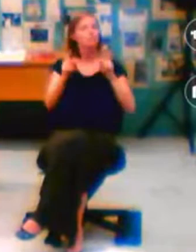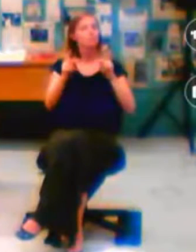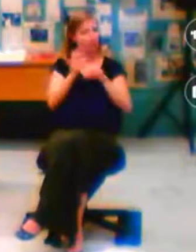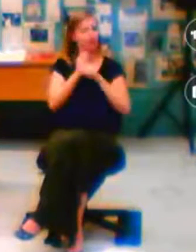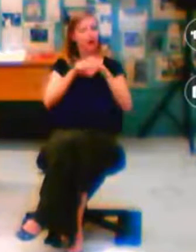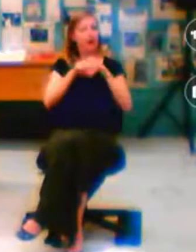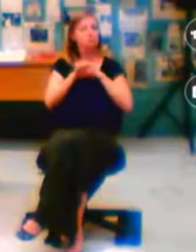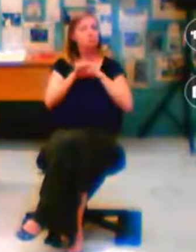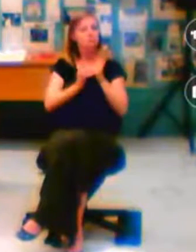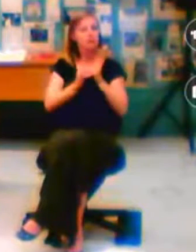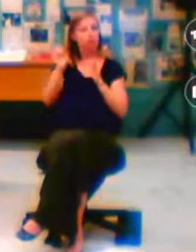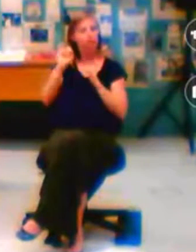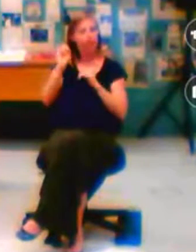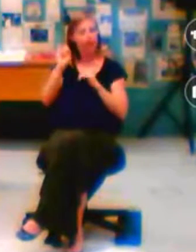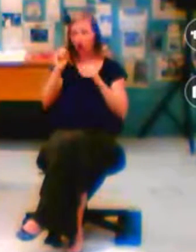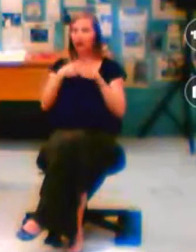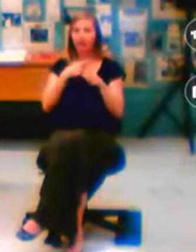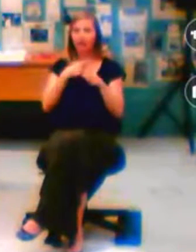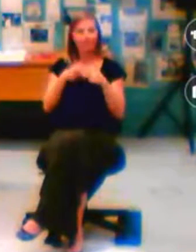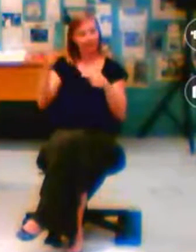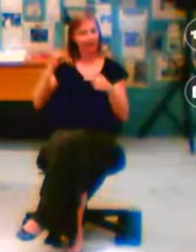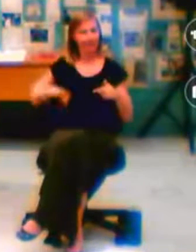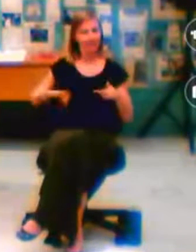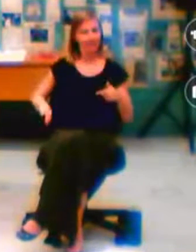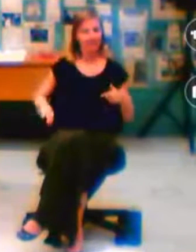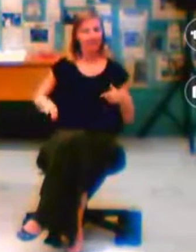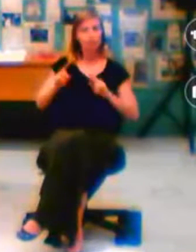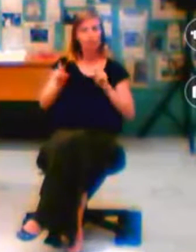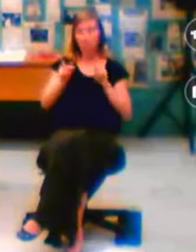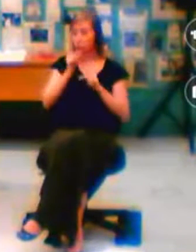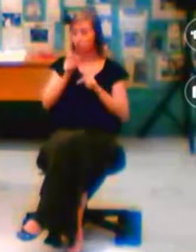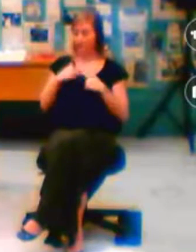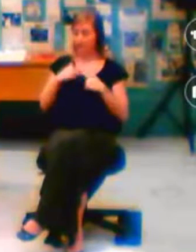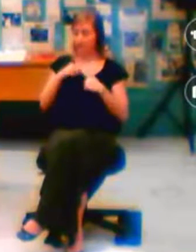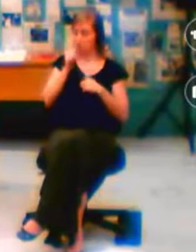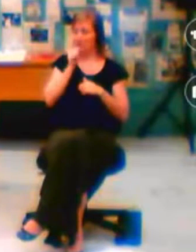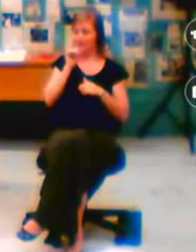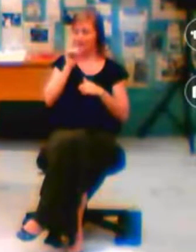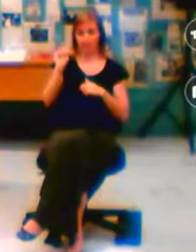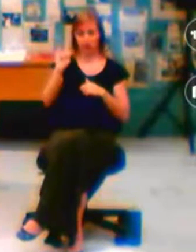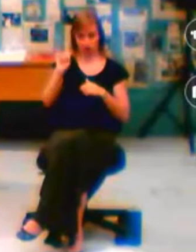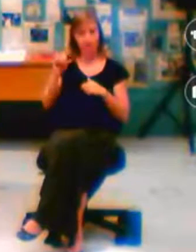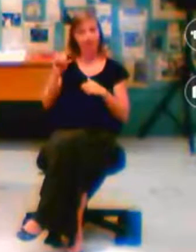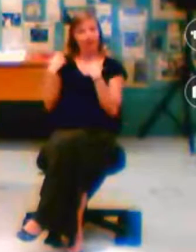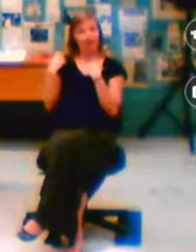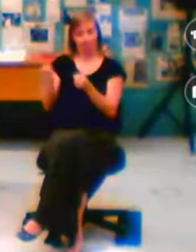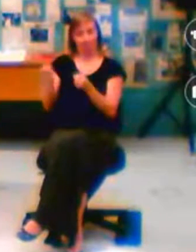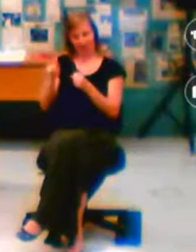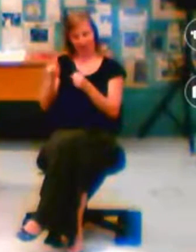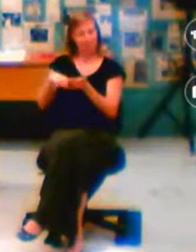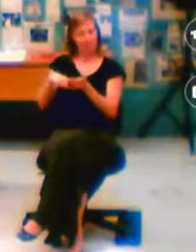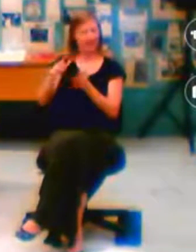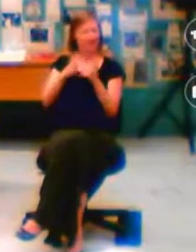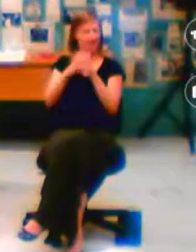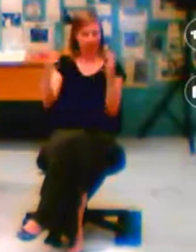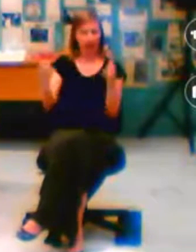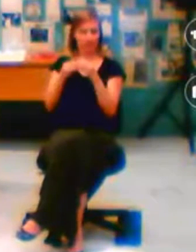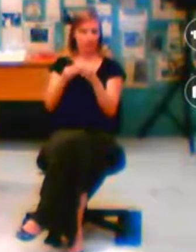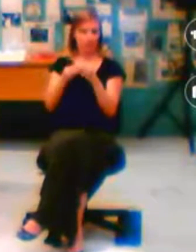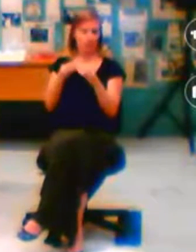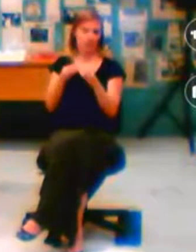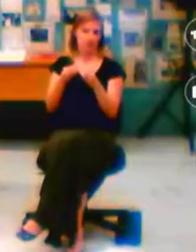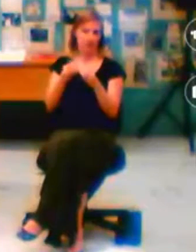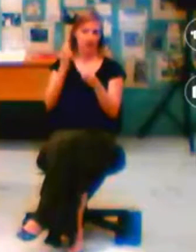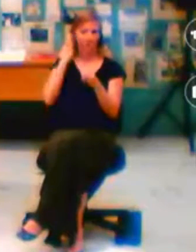But we're letting this for-profit industry piggyback on that under the illusion of getting everybody access to